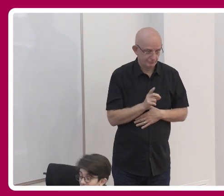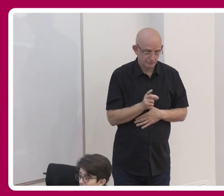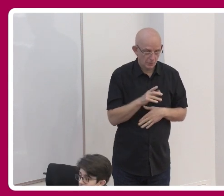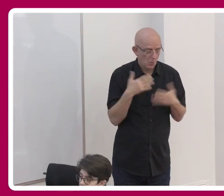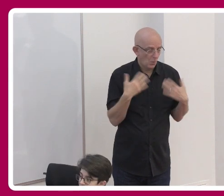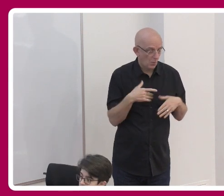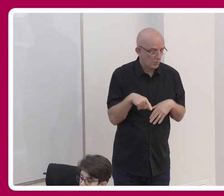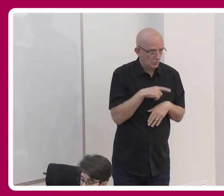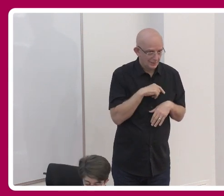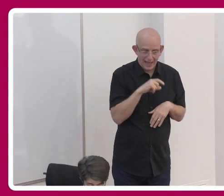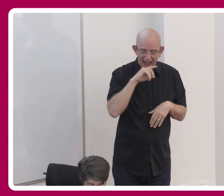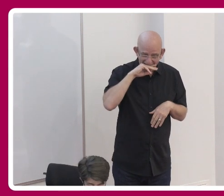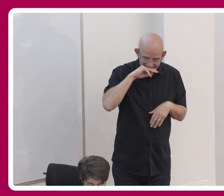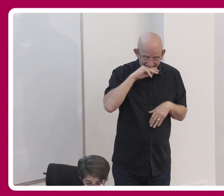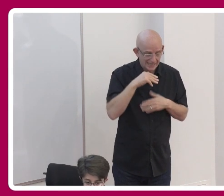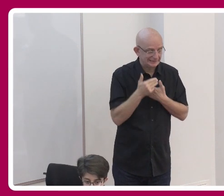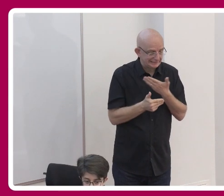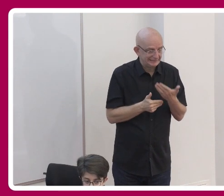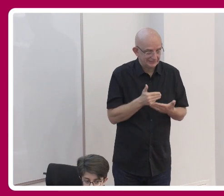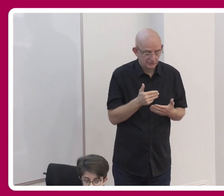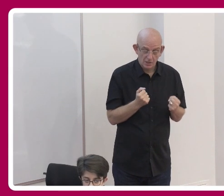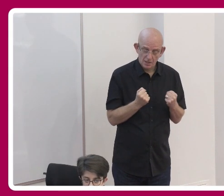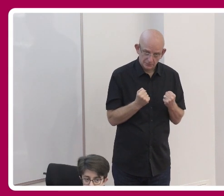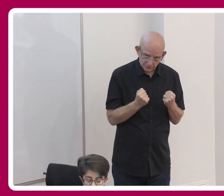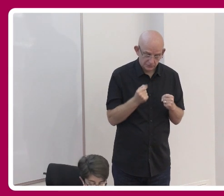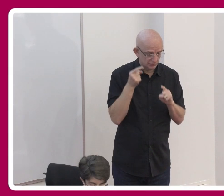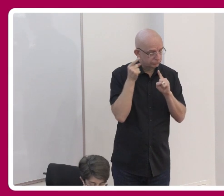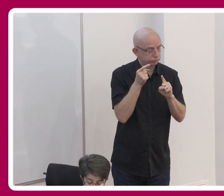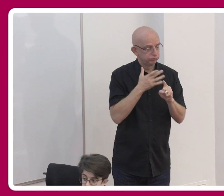advocating for change at the international and national level.